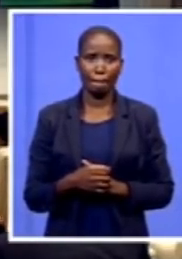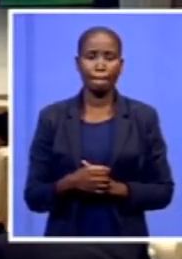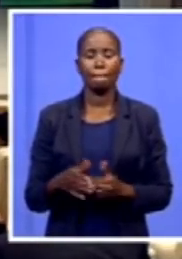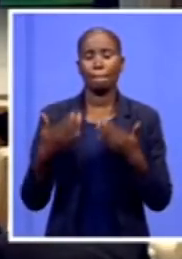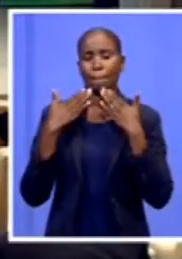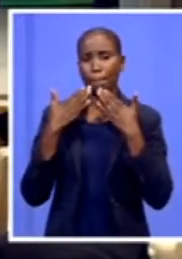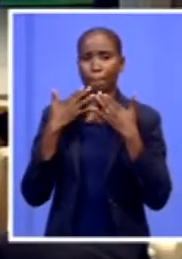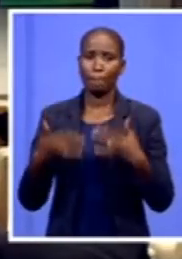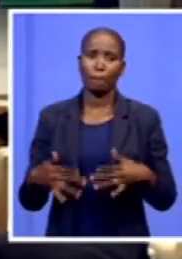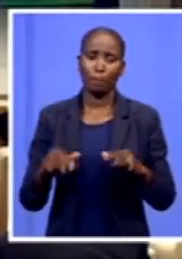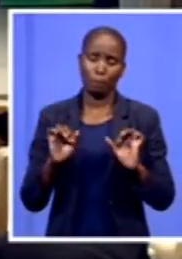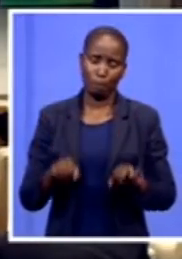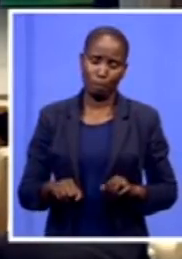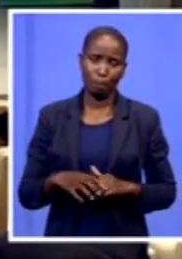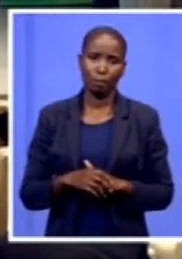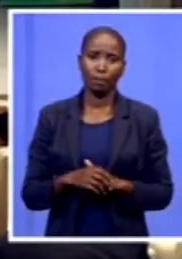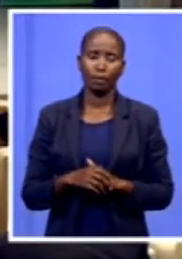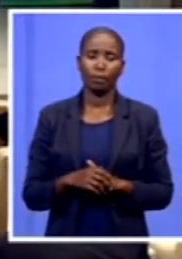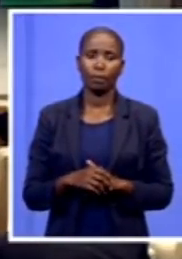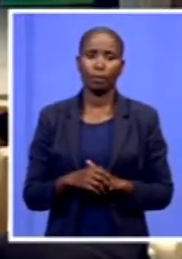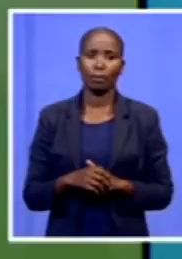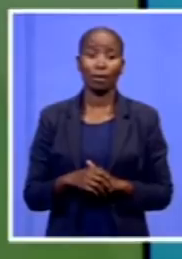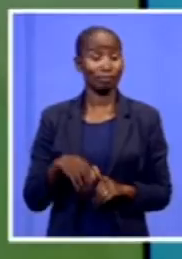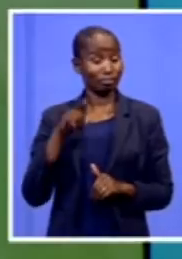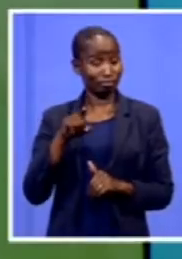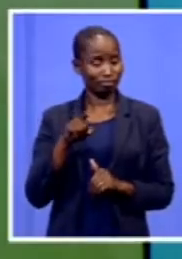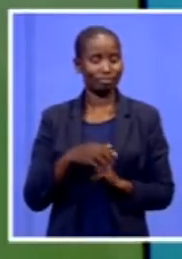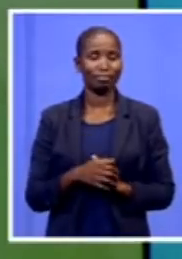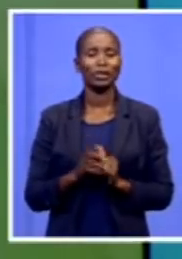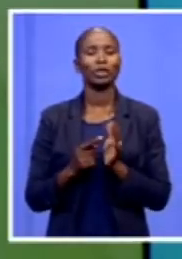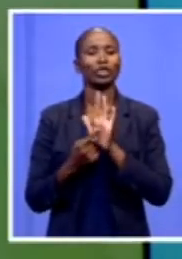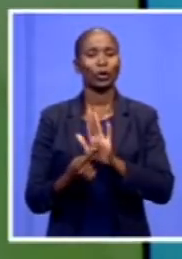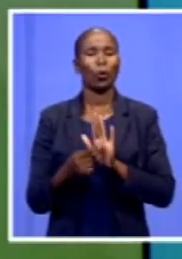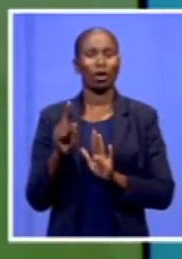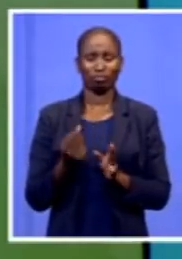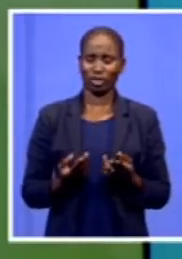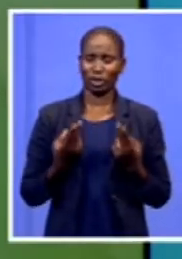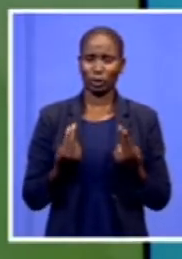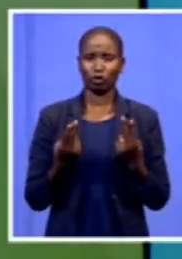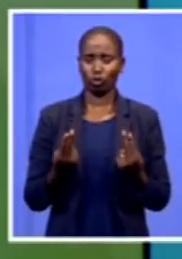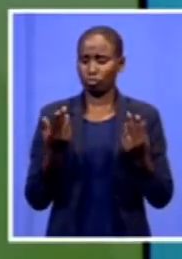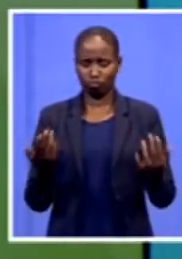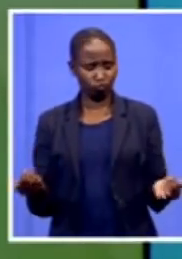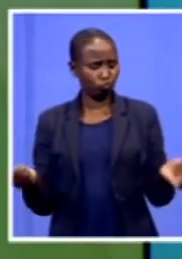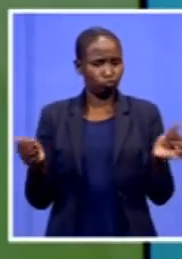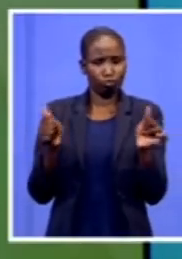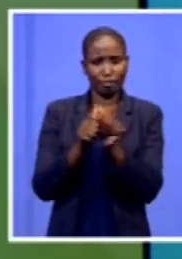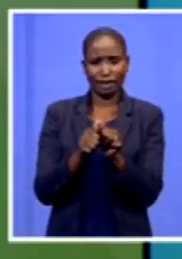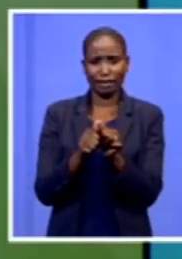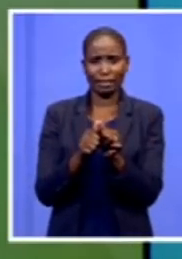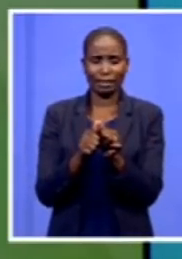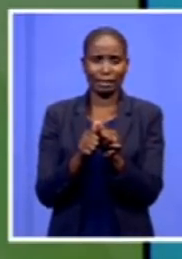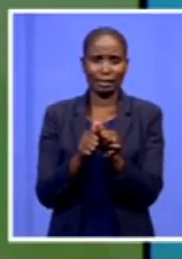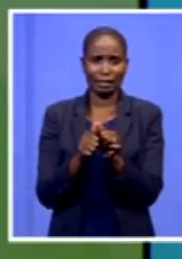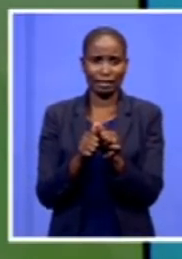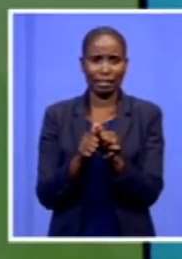this is a symbol today for the new partnership we have embarked on. And we have been indeed talking a